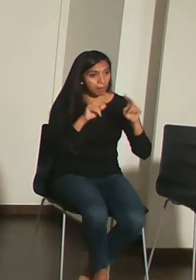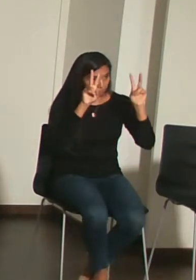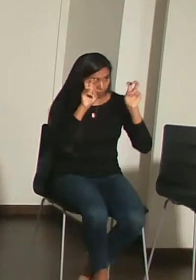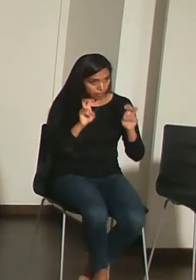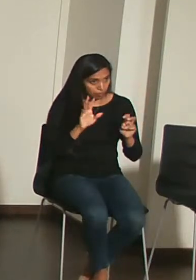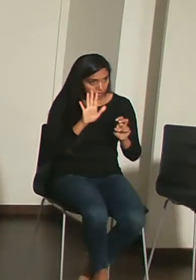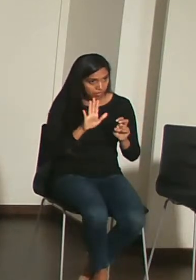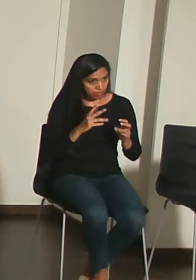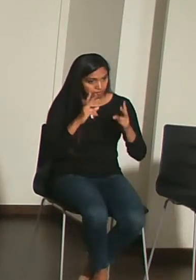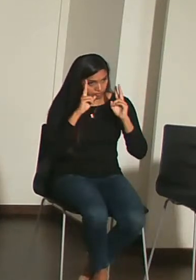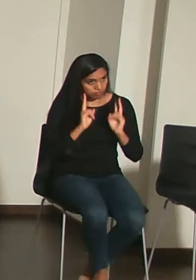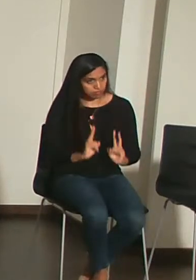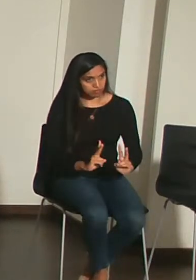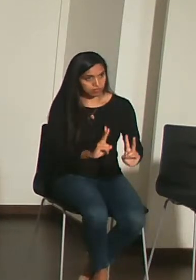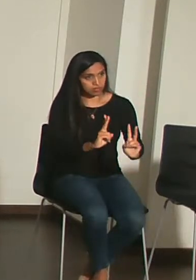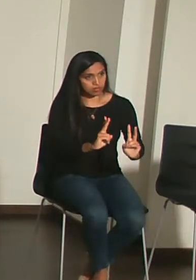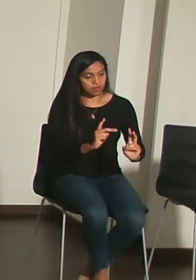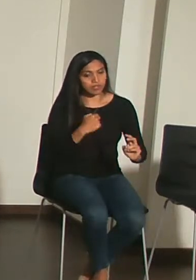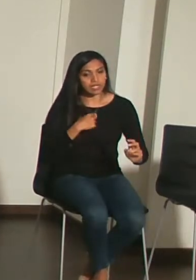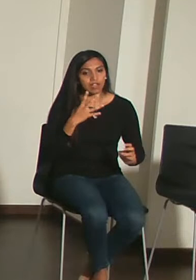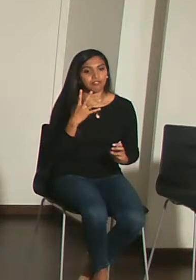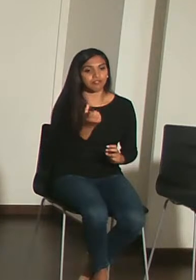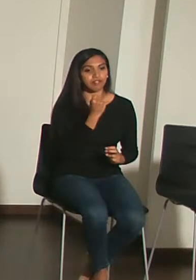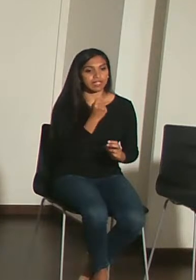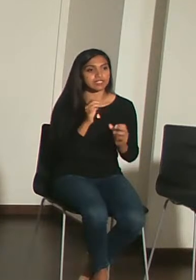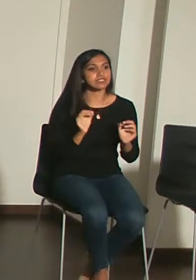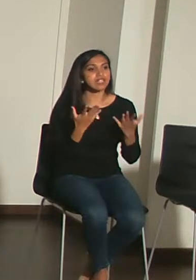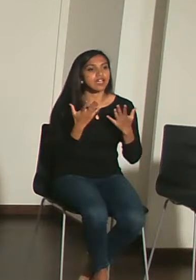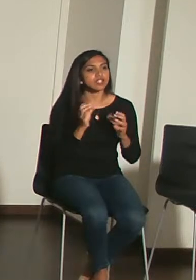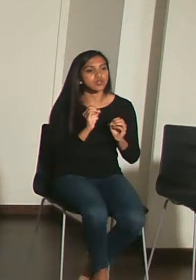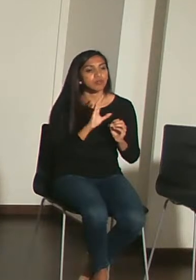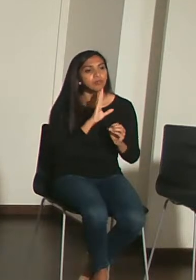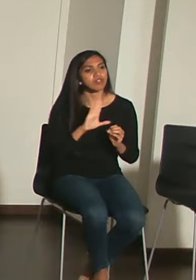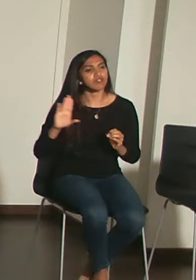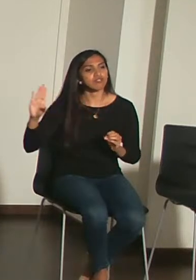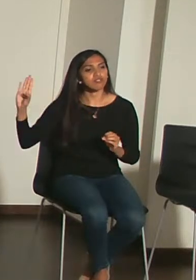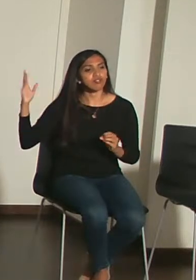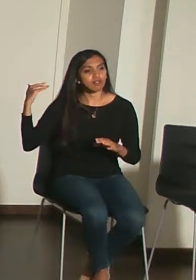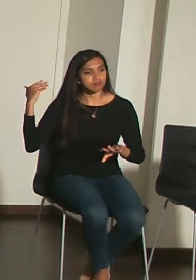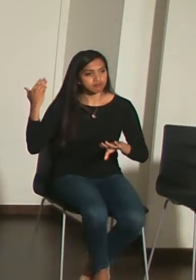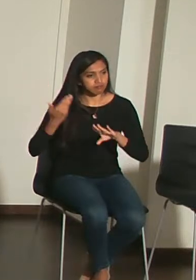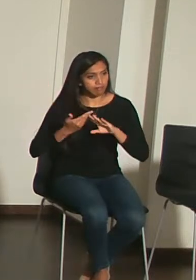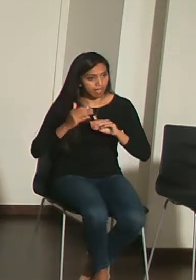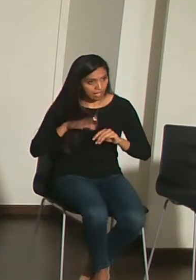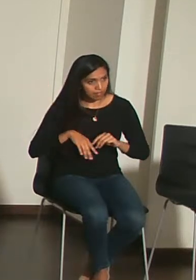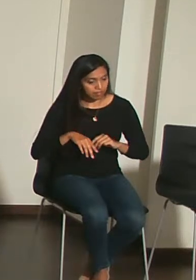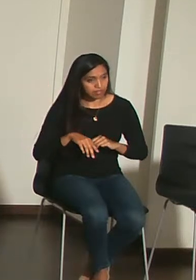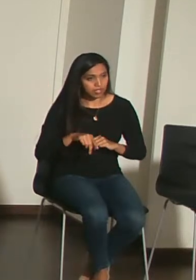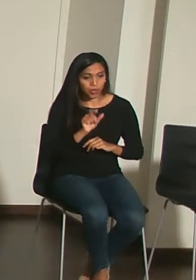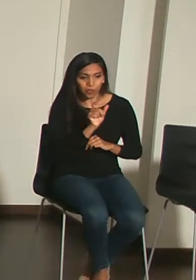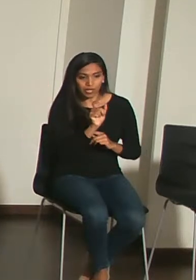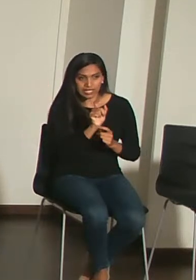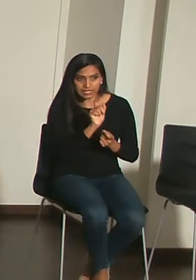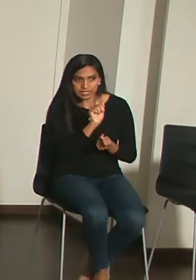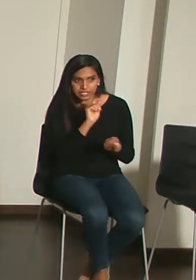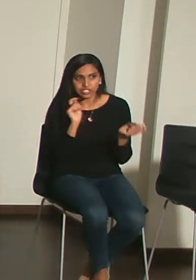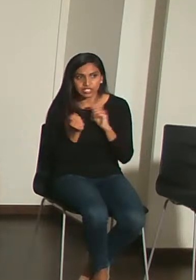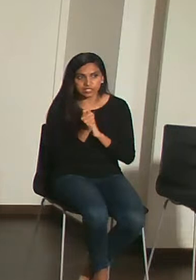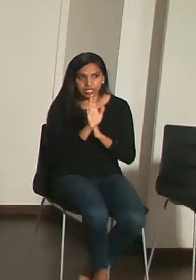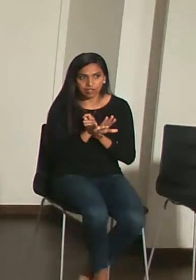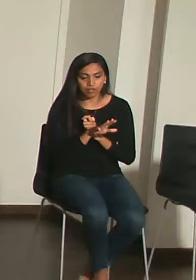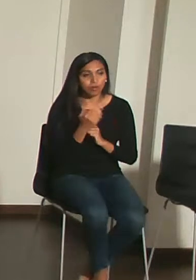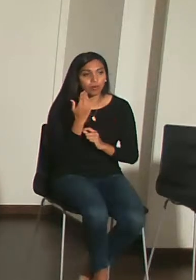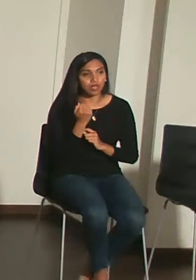not discovering. Maybe that would be something like a simple shift in vocabulary, because that will also